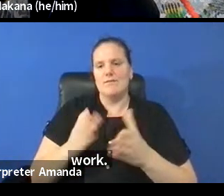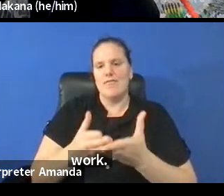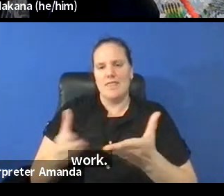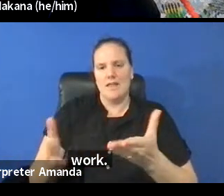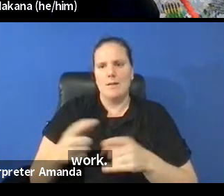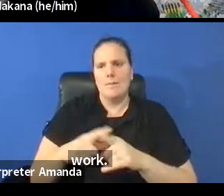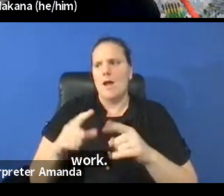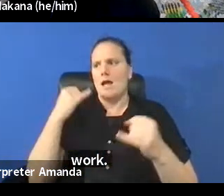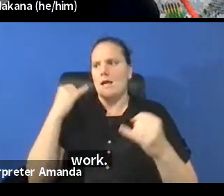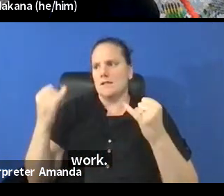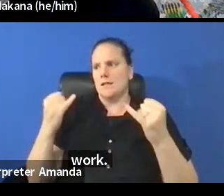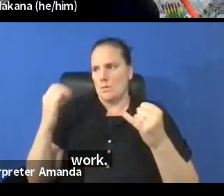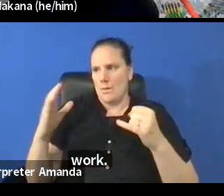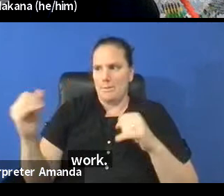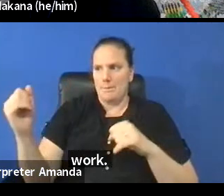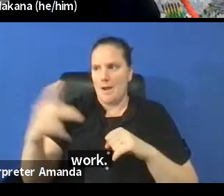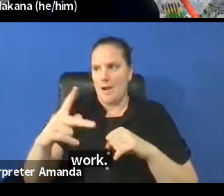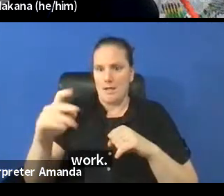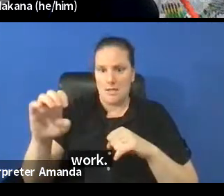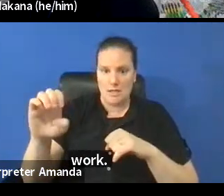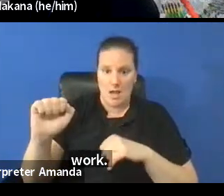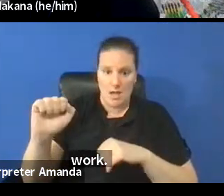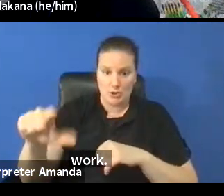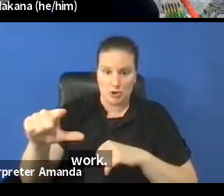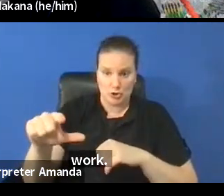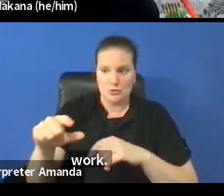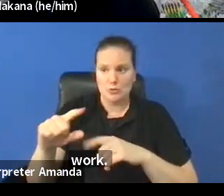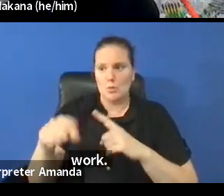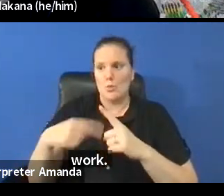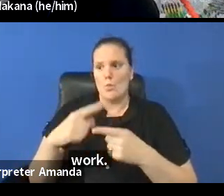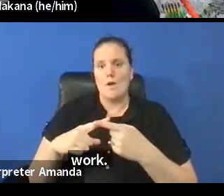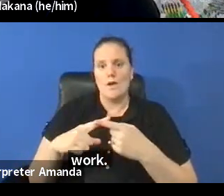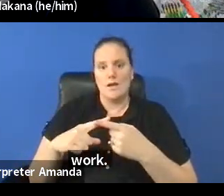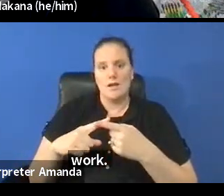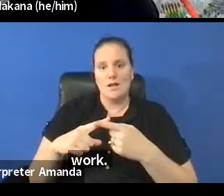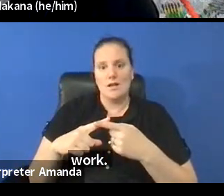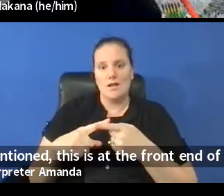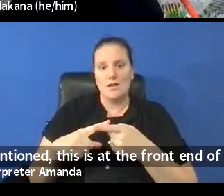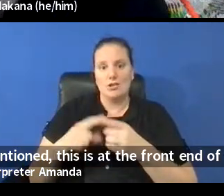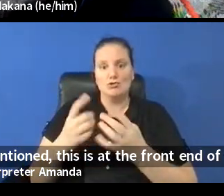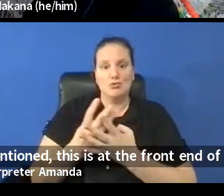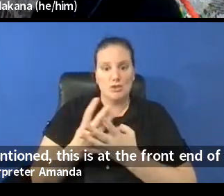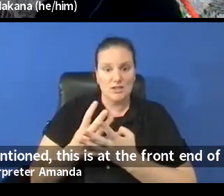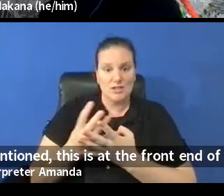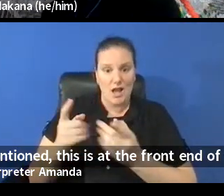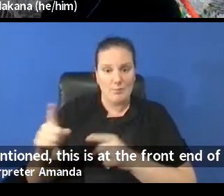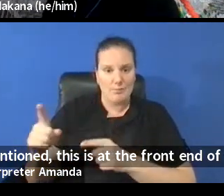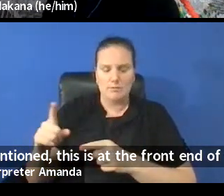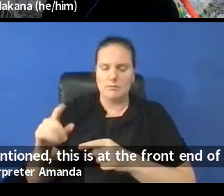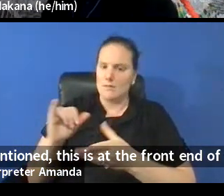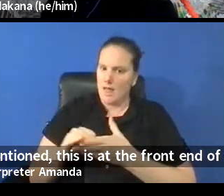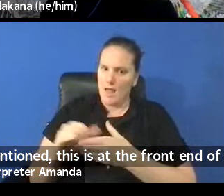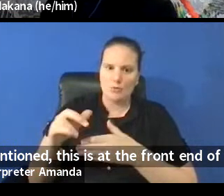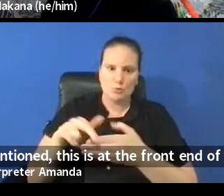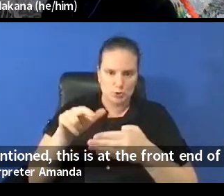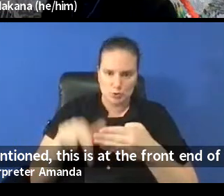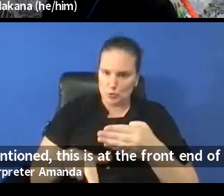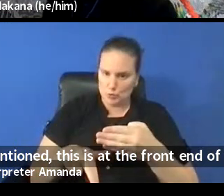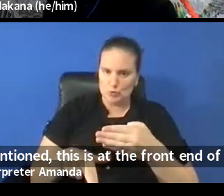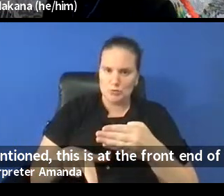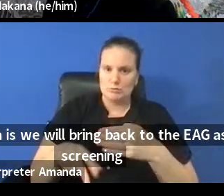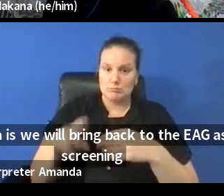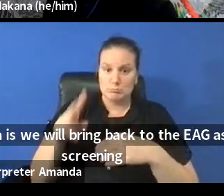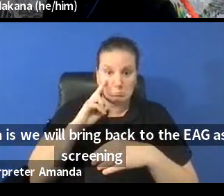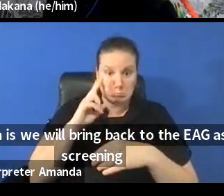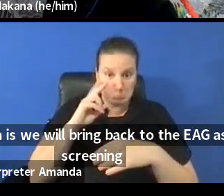we will bring back to the EAG as the screening occurs, we'll bring back some of those results, see if it